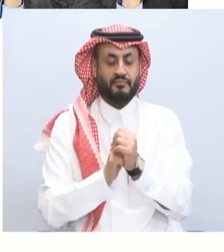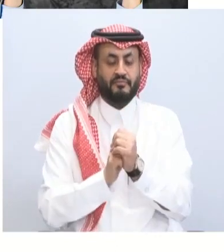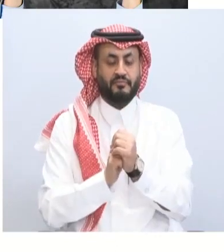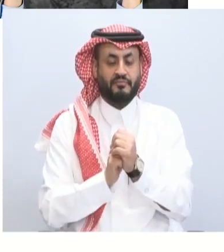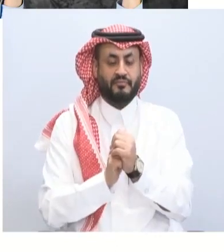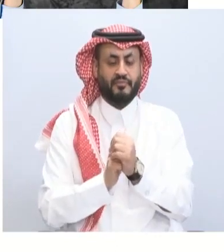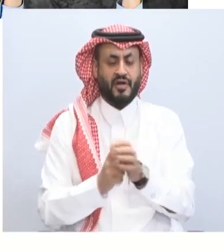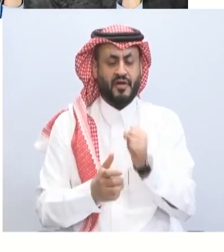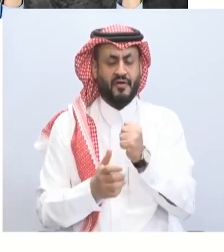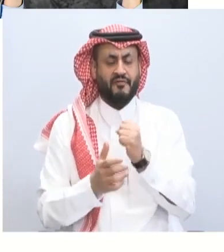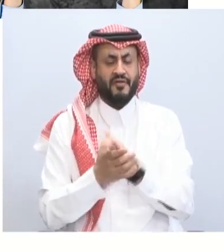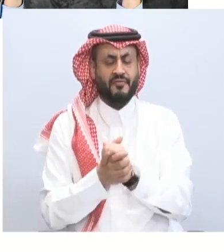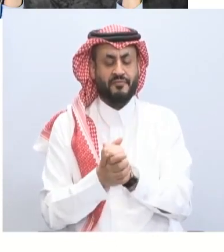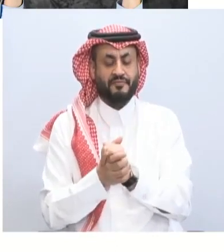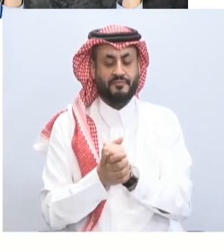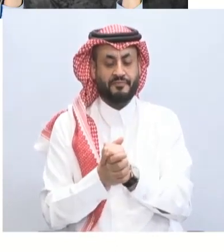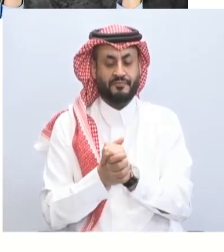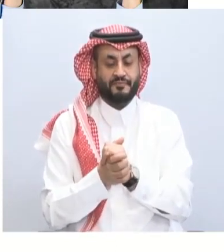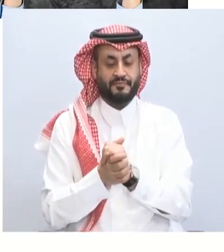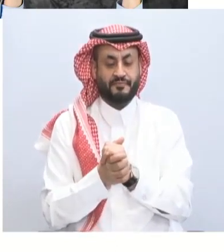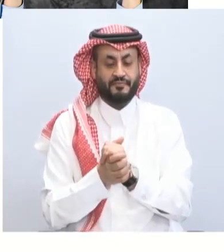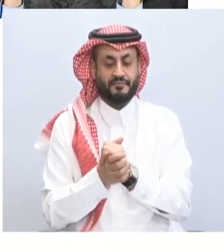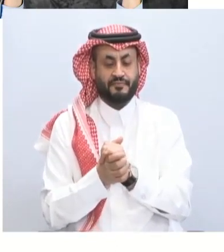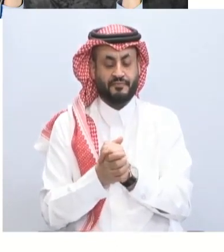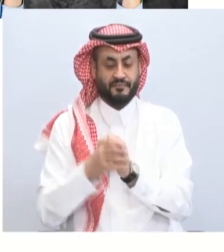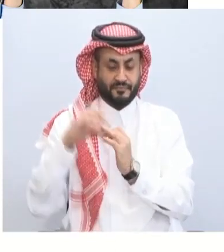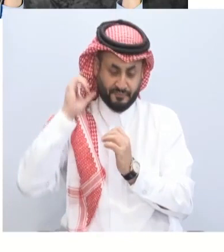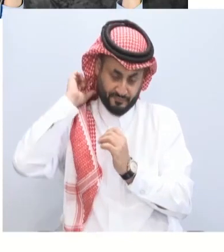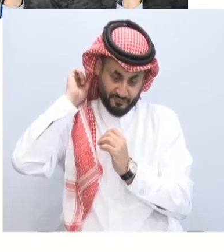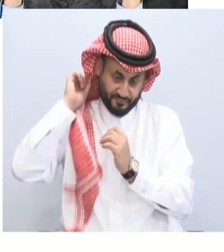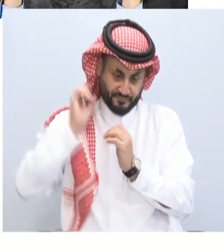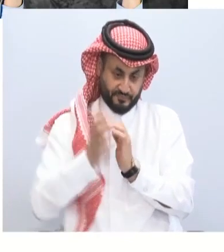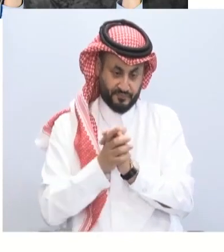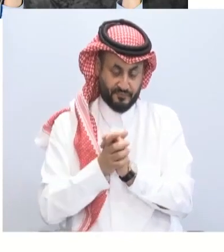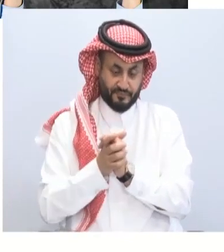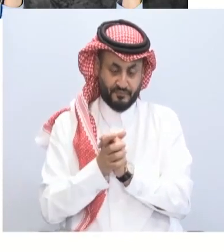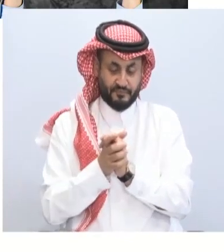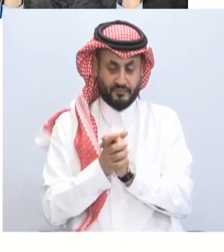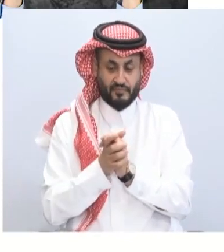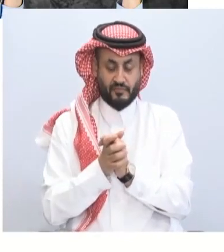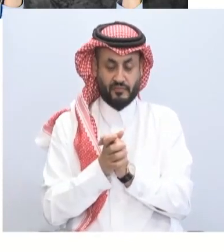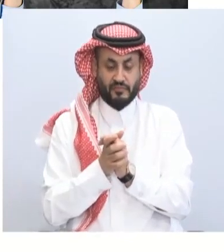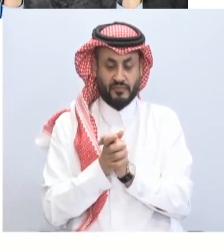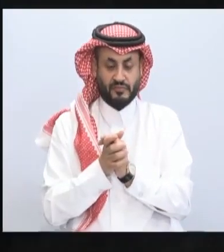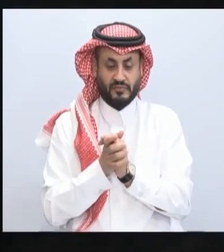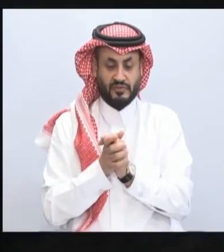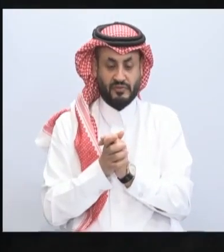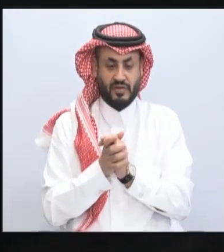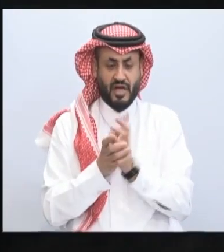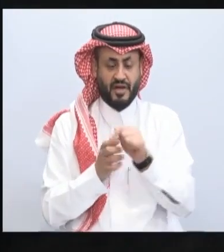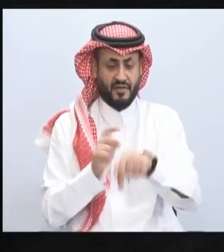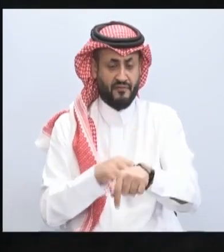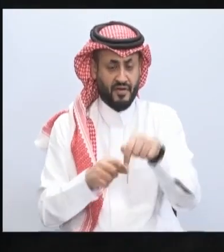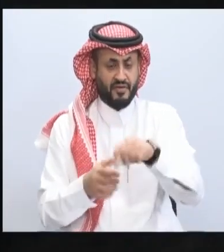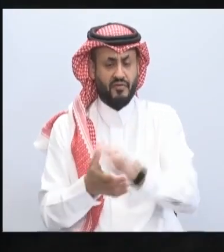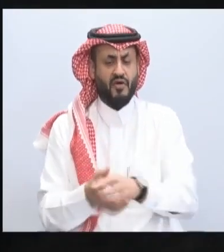communication beyond cyberspace. So we have here, we are in the the time of using a